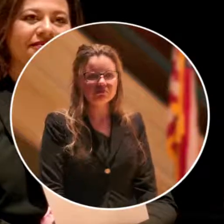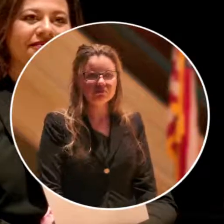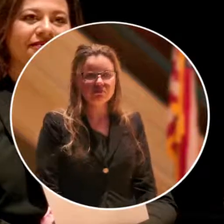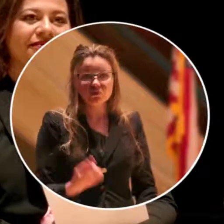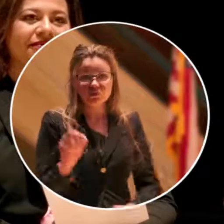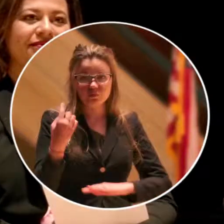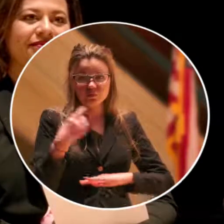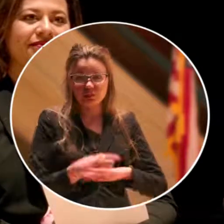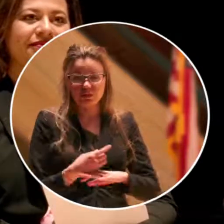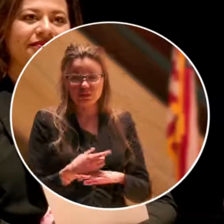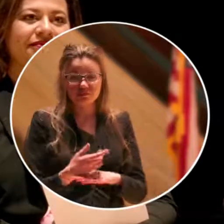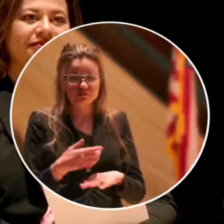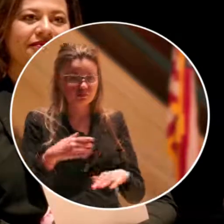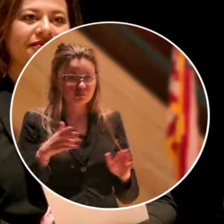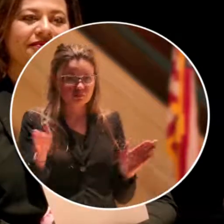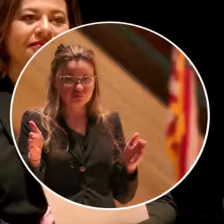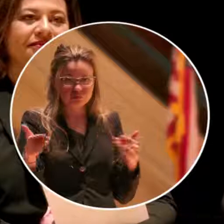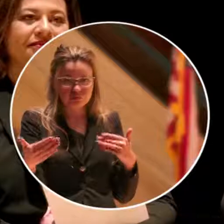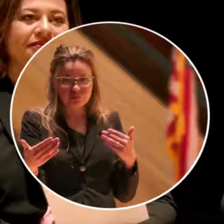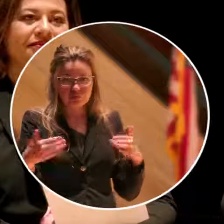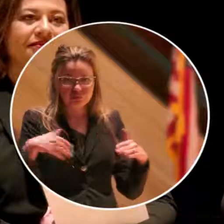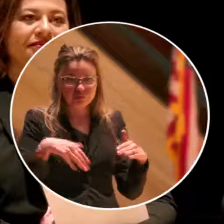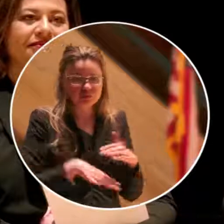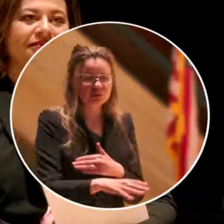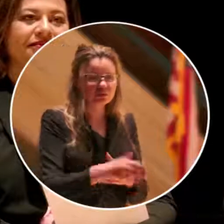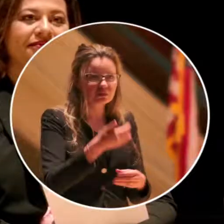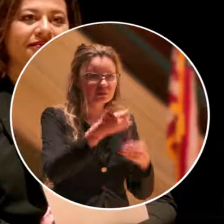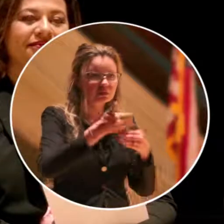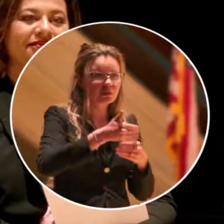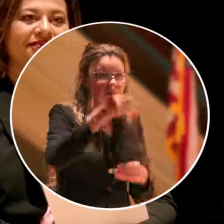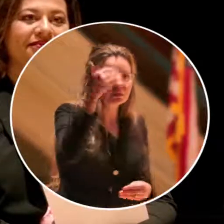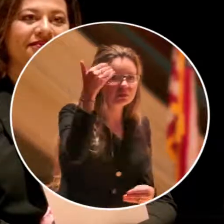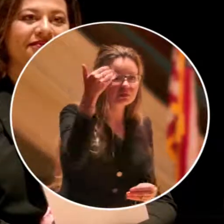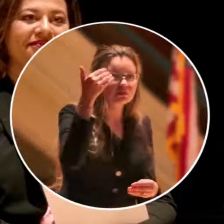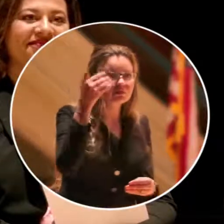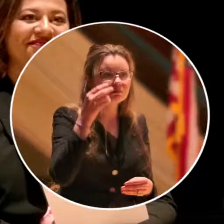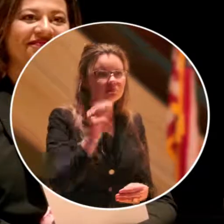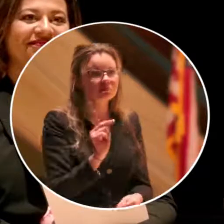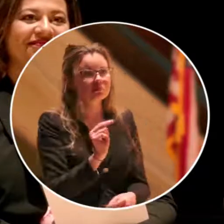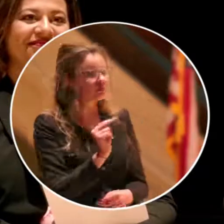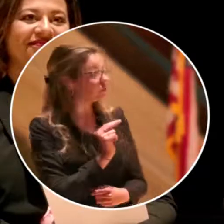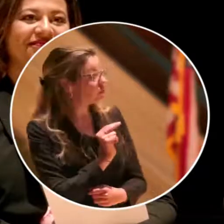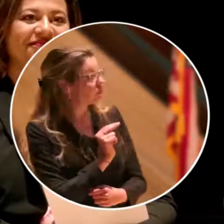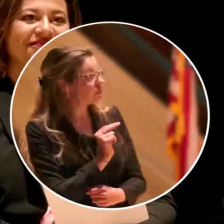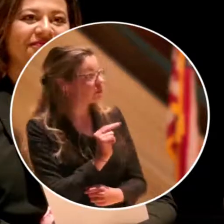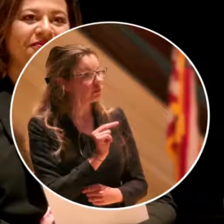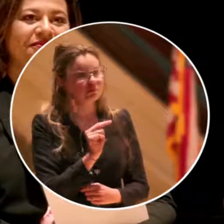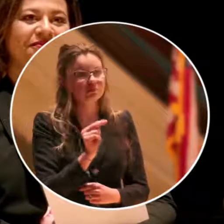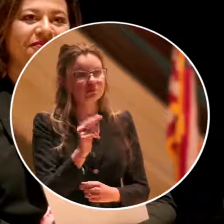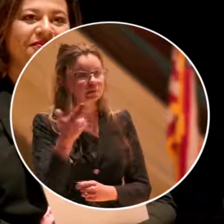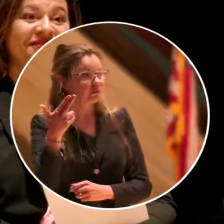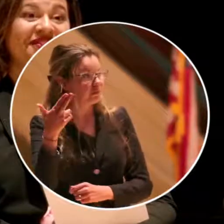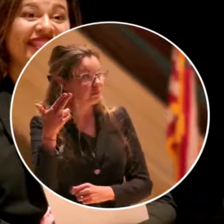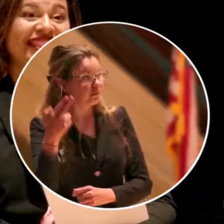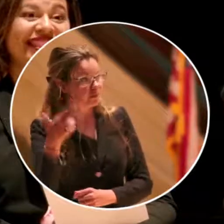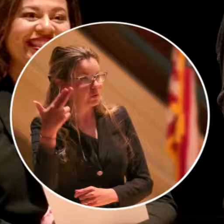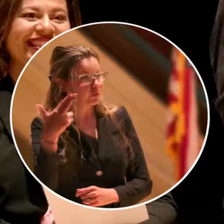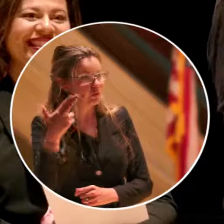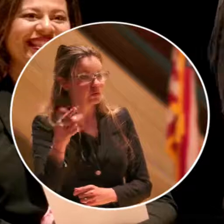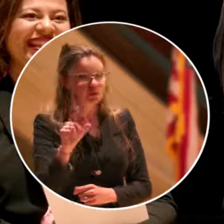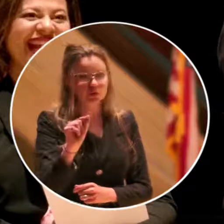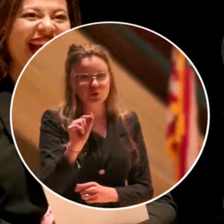day, opened the window, and kept our eyes on her while I fired a 20-gauge shotgun